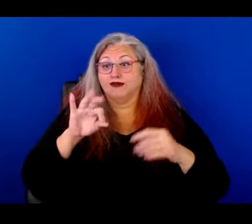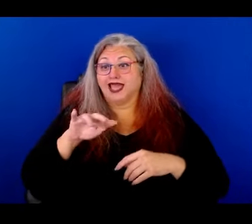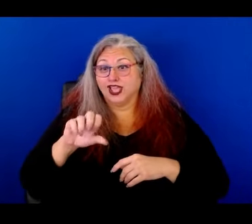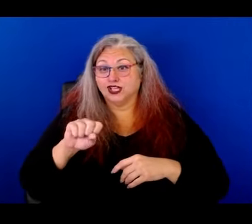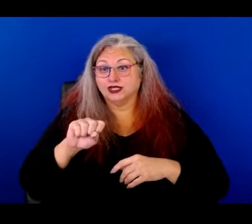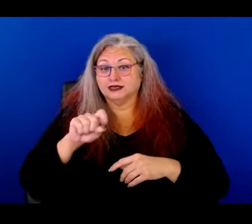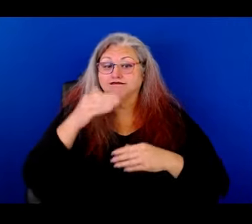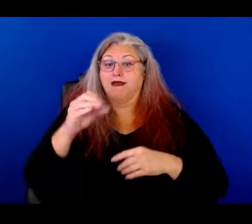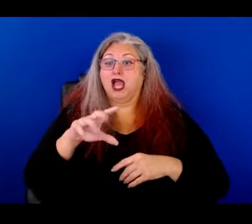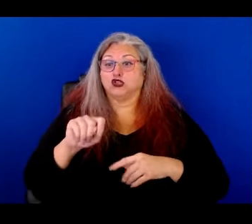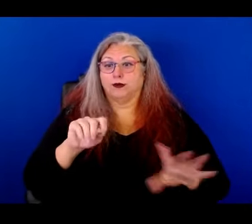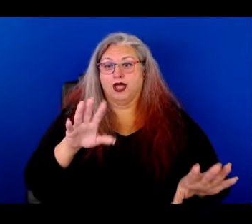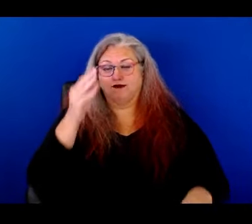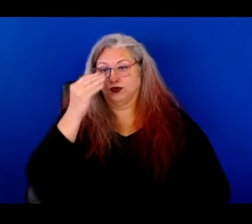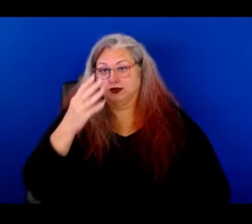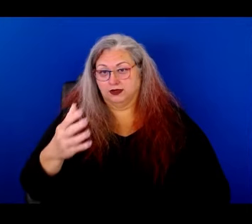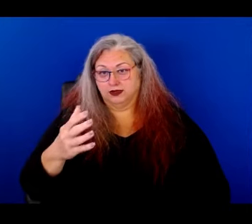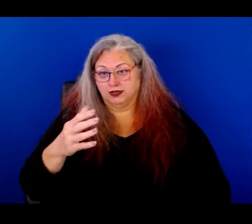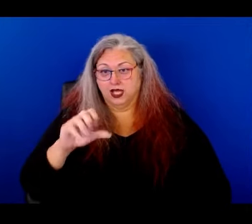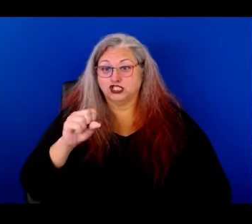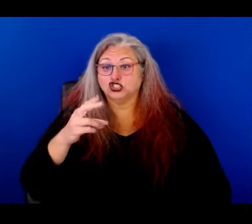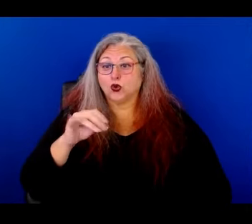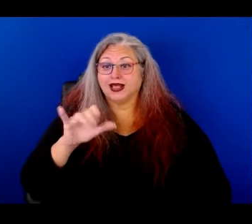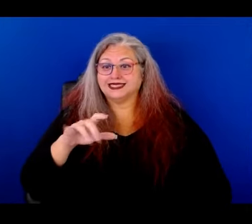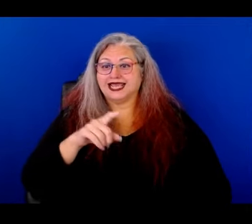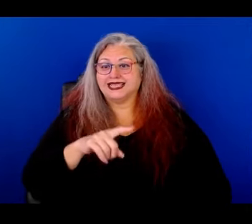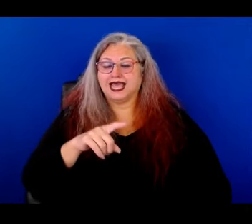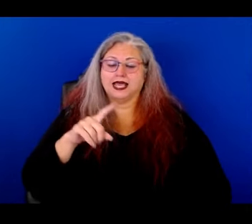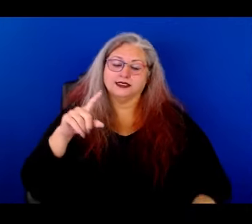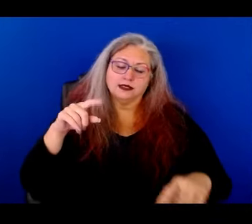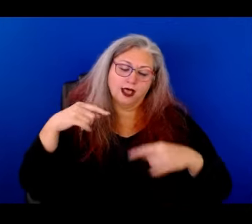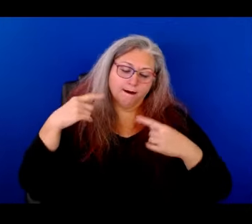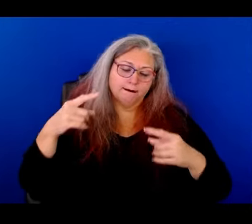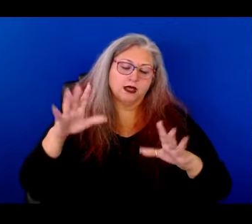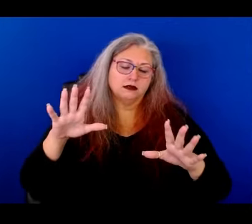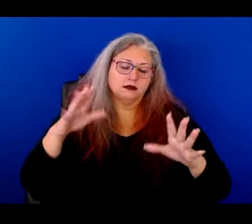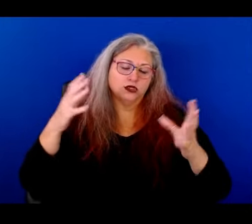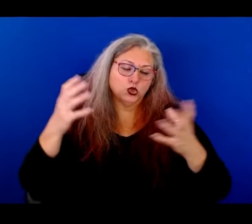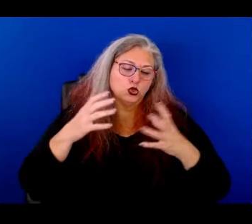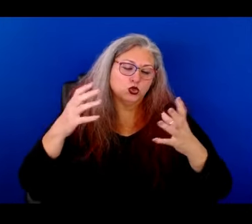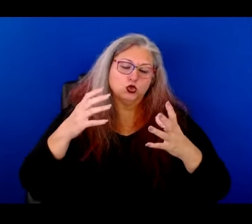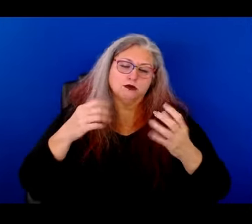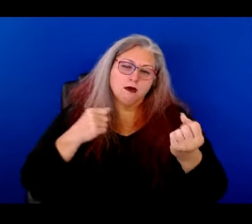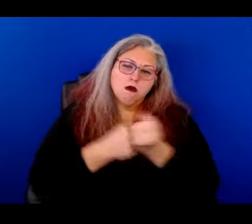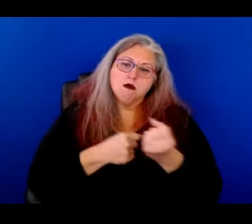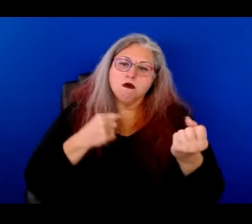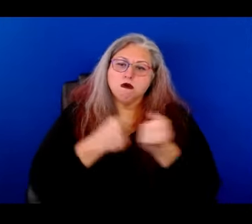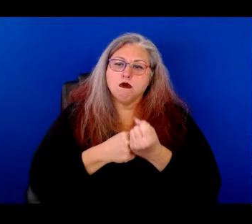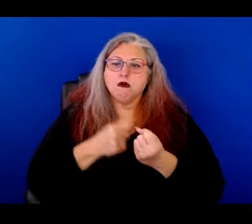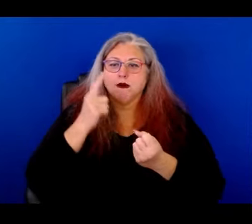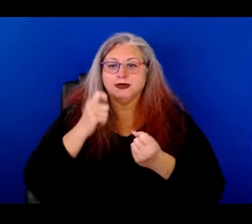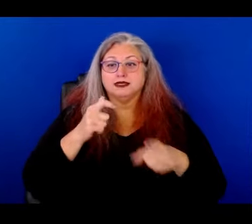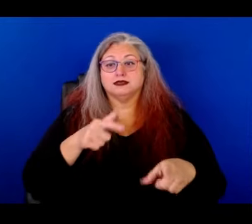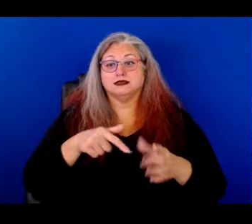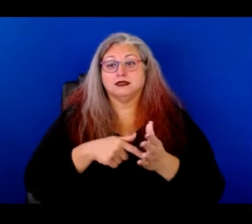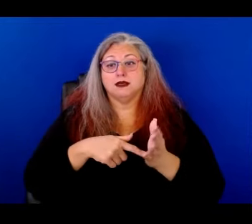in October. And I have to tell you, Scholastic has been so incredibly supportive, because my